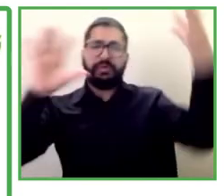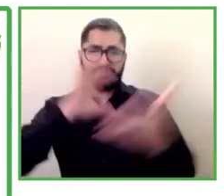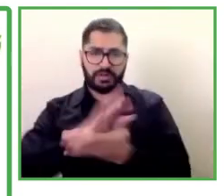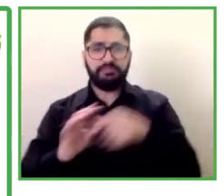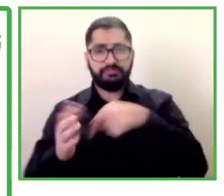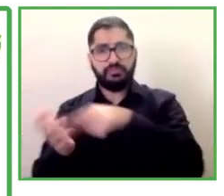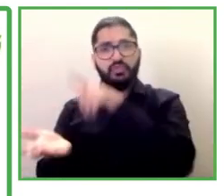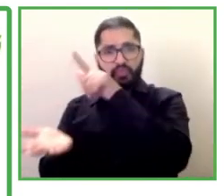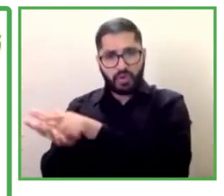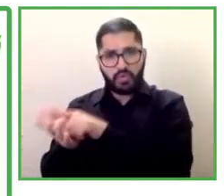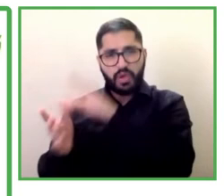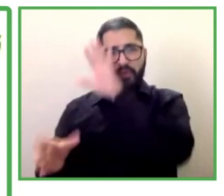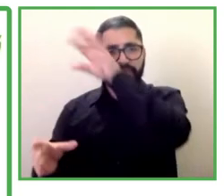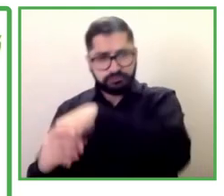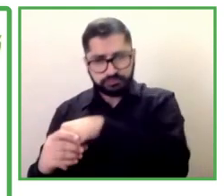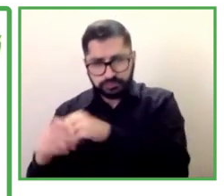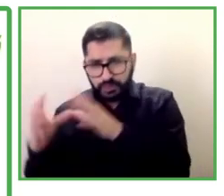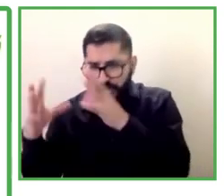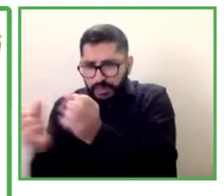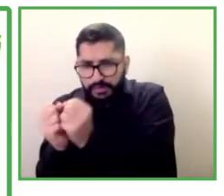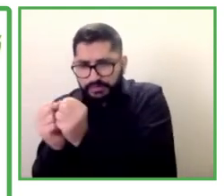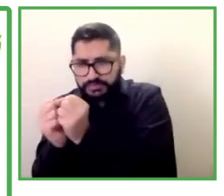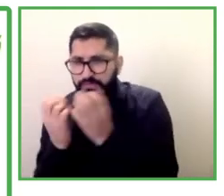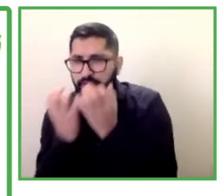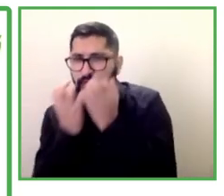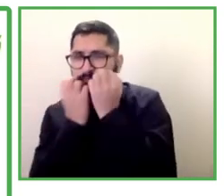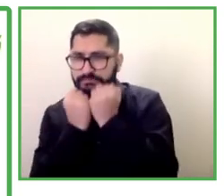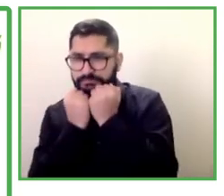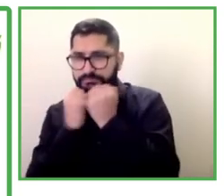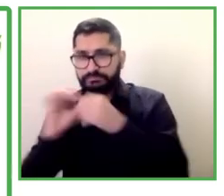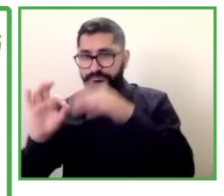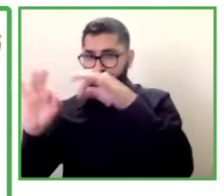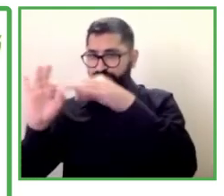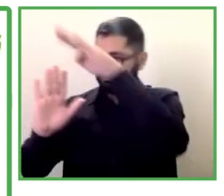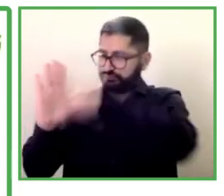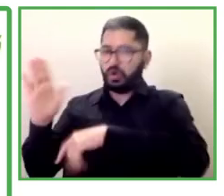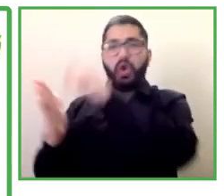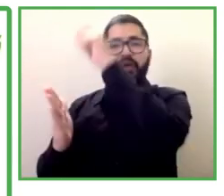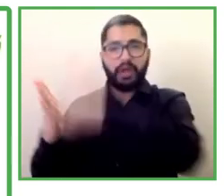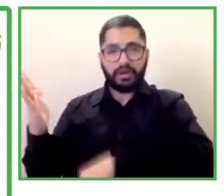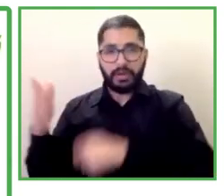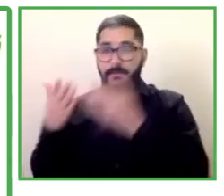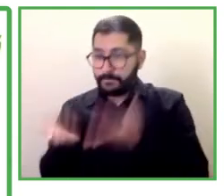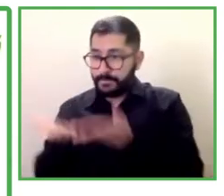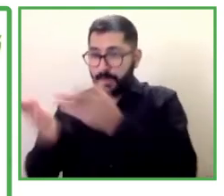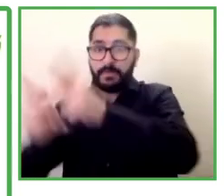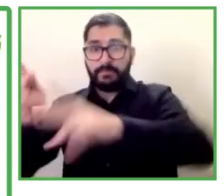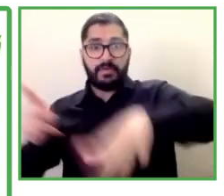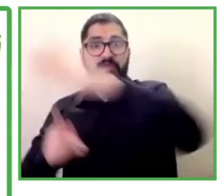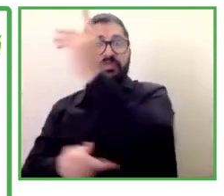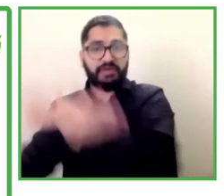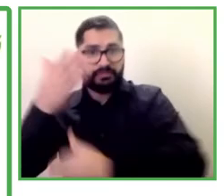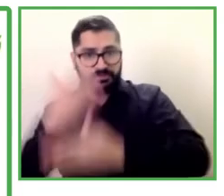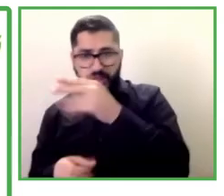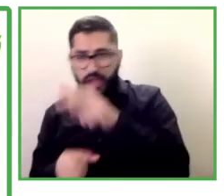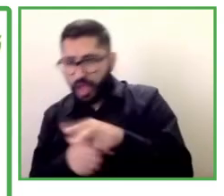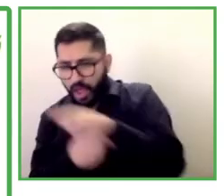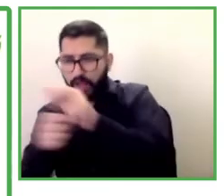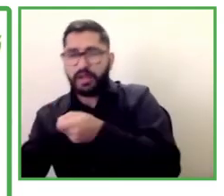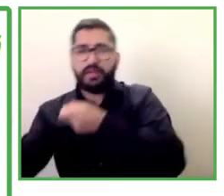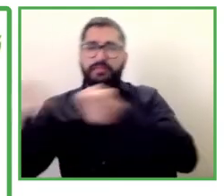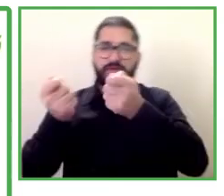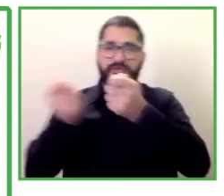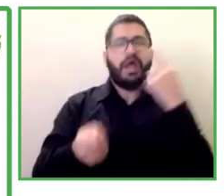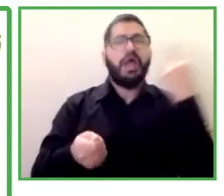a minimum percentage of a hiring focused on employment from the general and management of